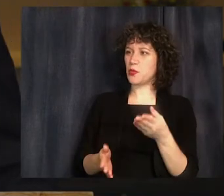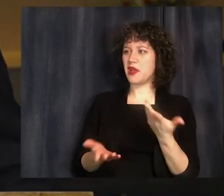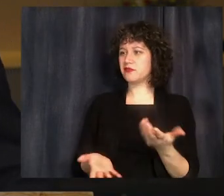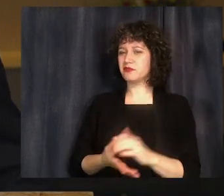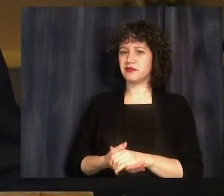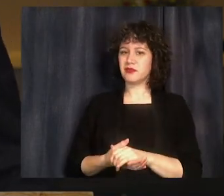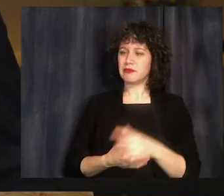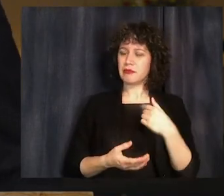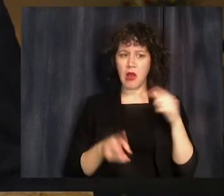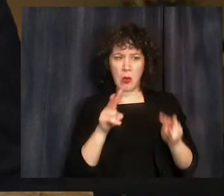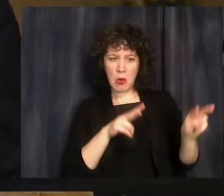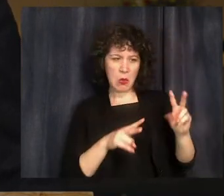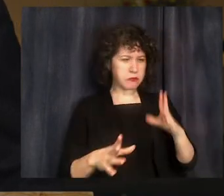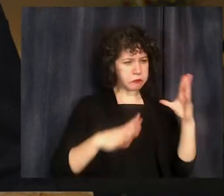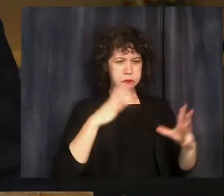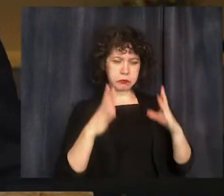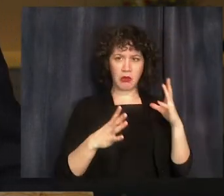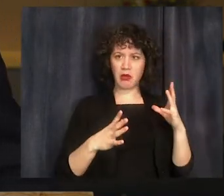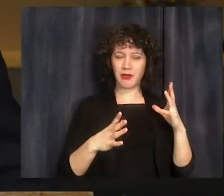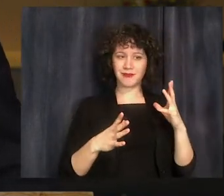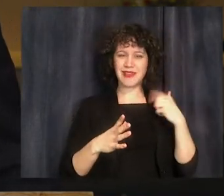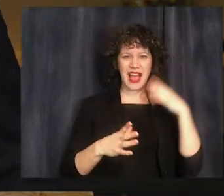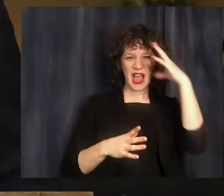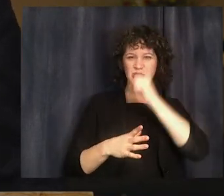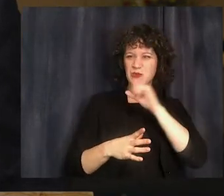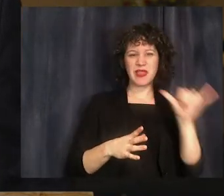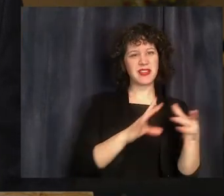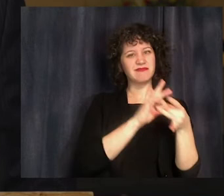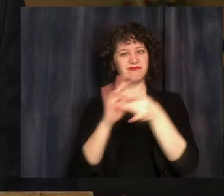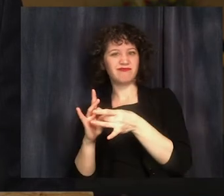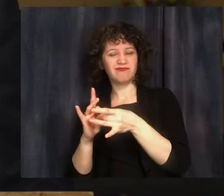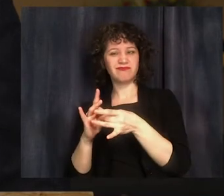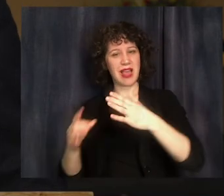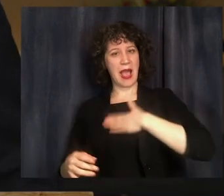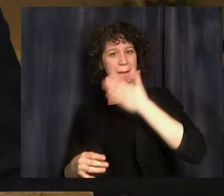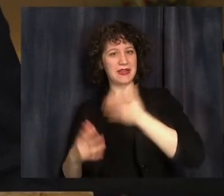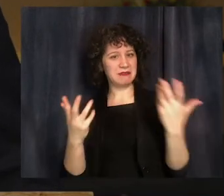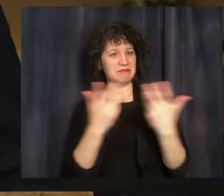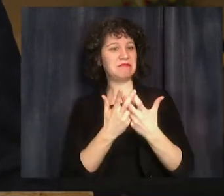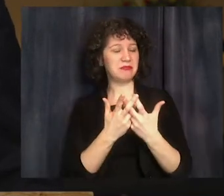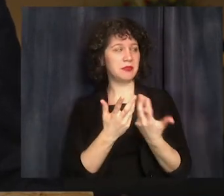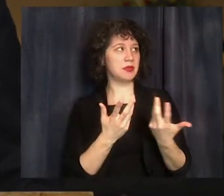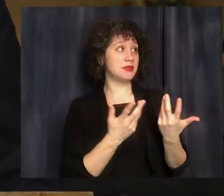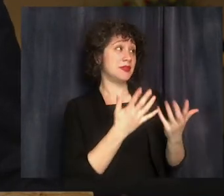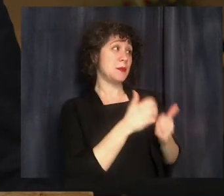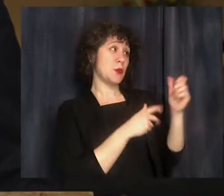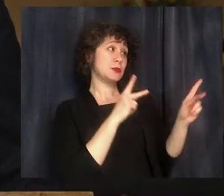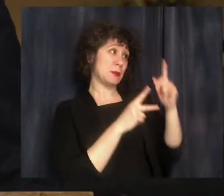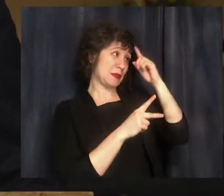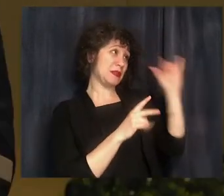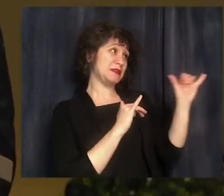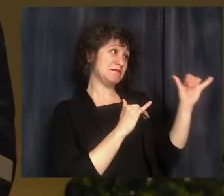like me see such opulence and usually assume it must be accompanied by equally impressive happiness." Betty said, "Most people assume